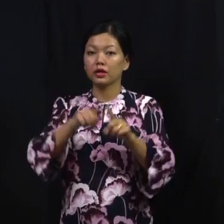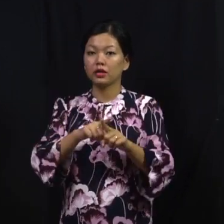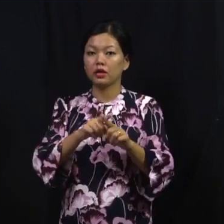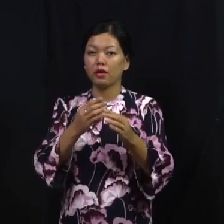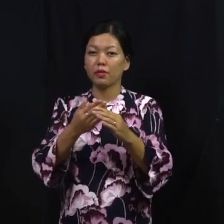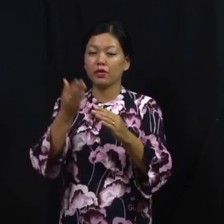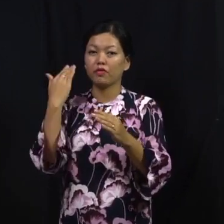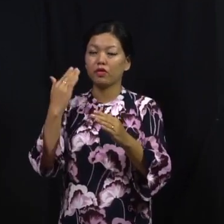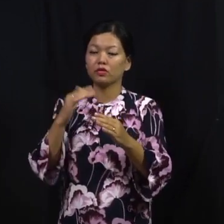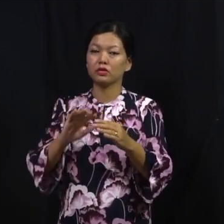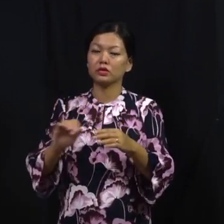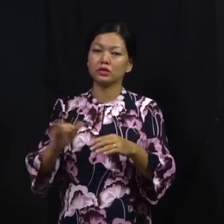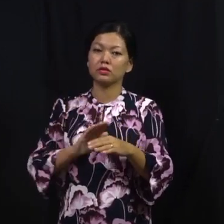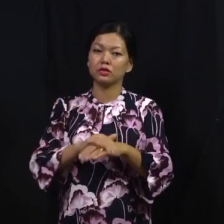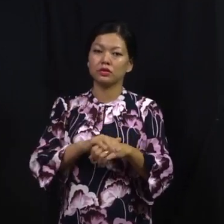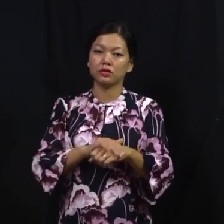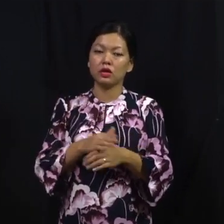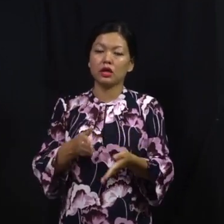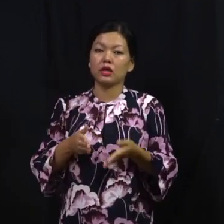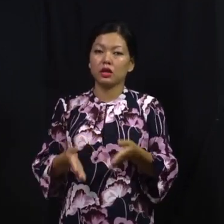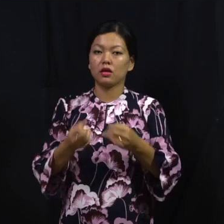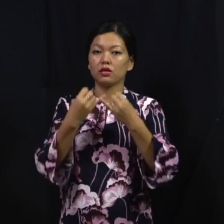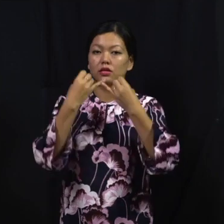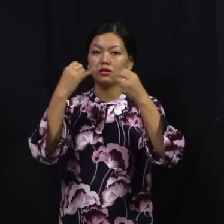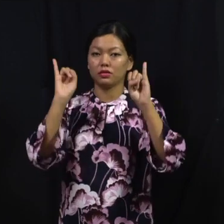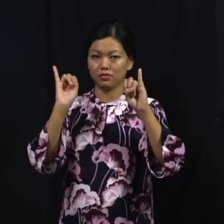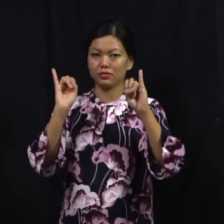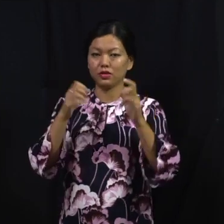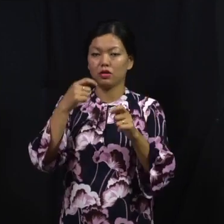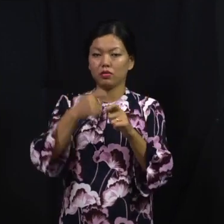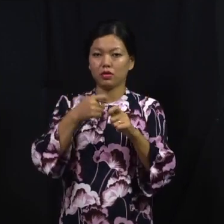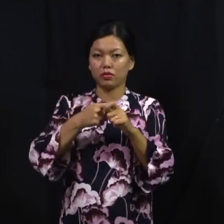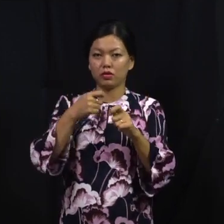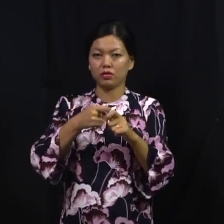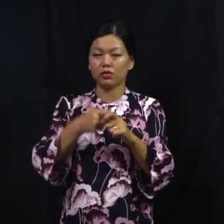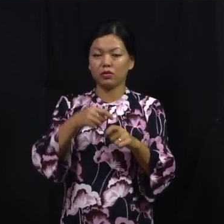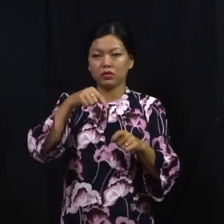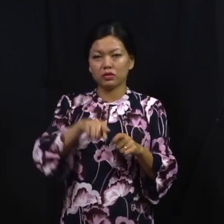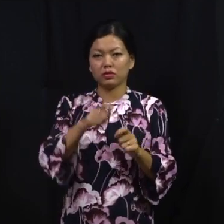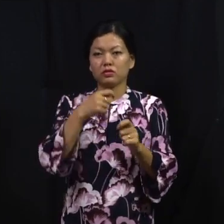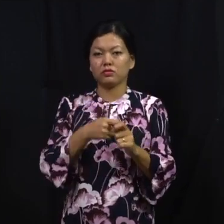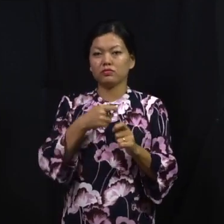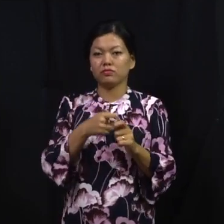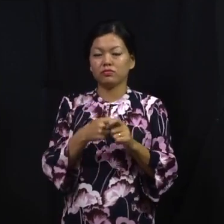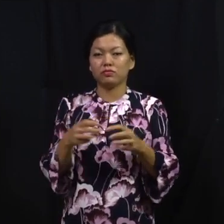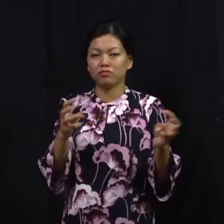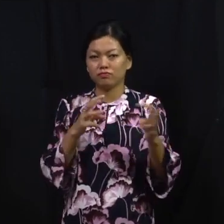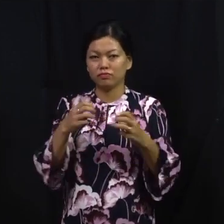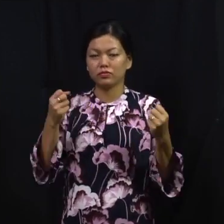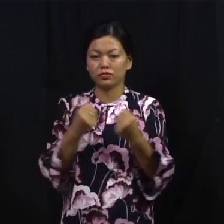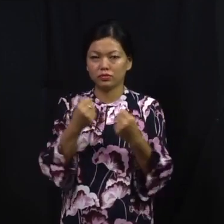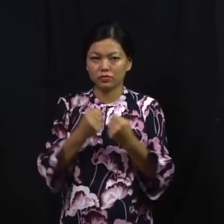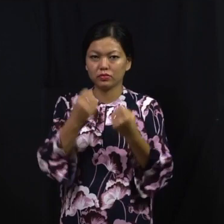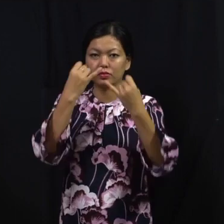is free. Okay, she has the national self-determination to run her country or run her government in the way